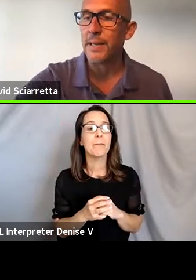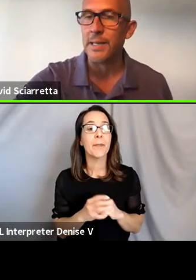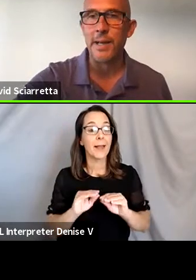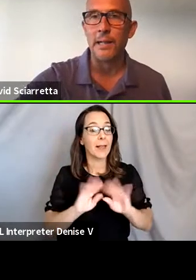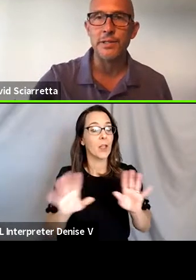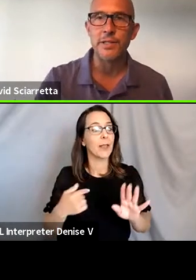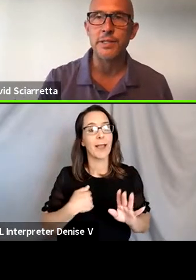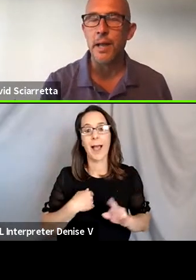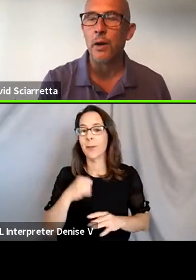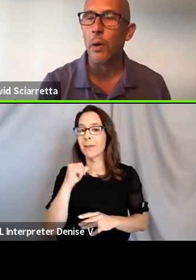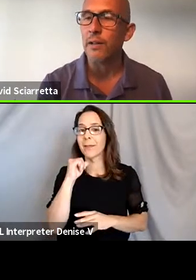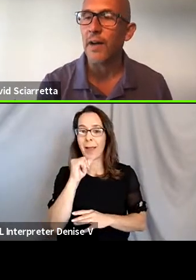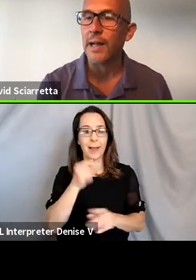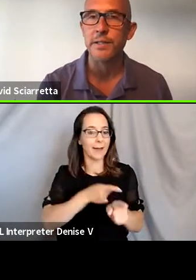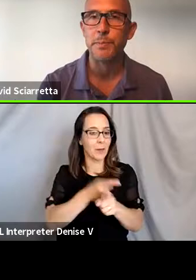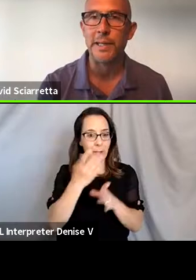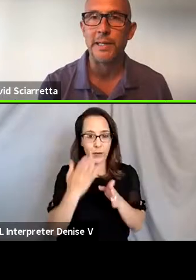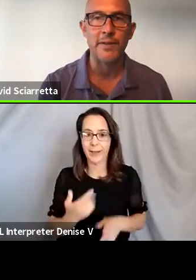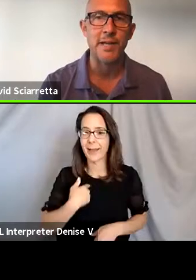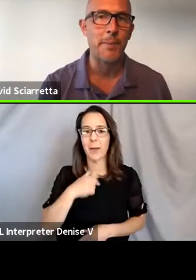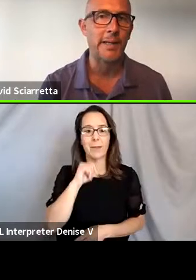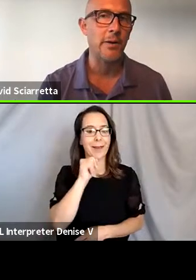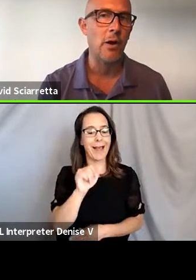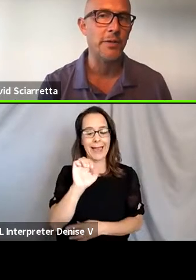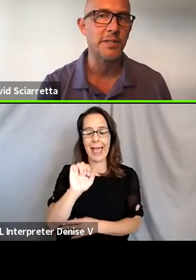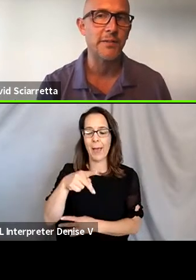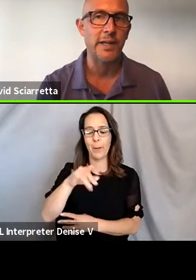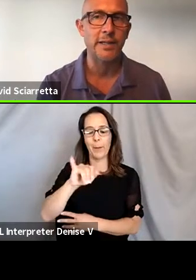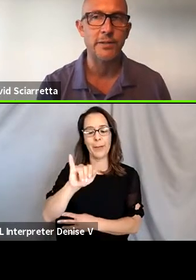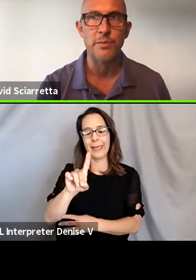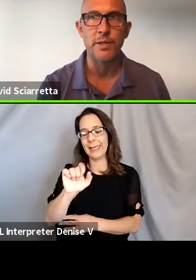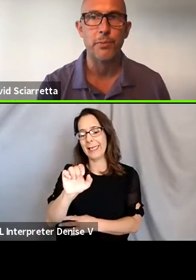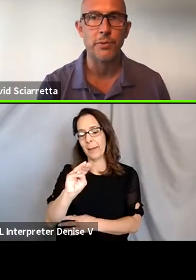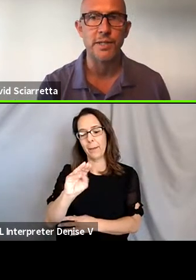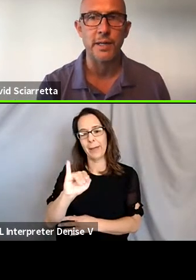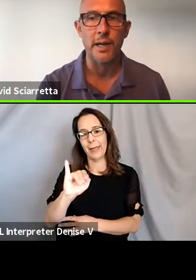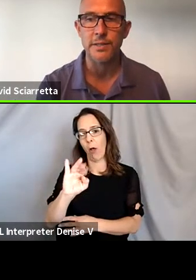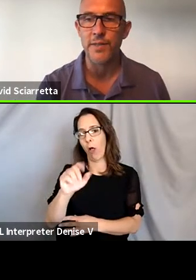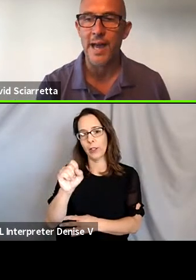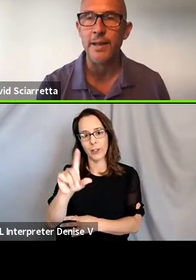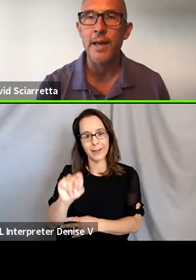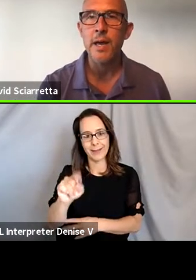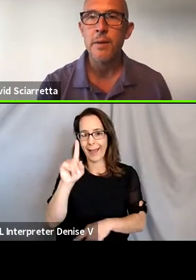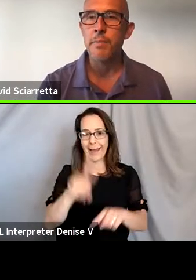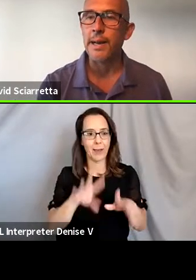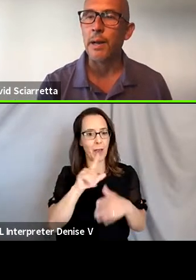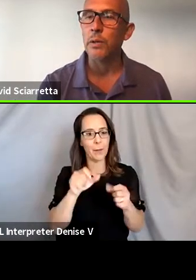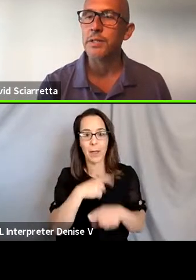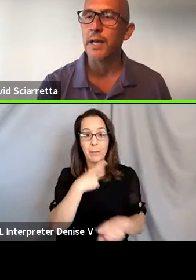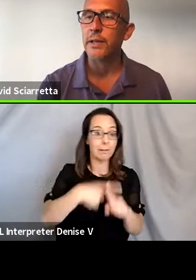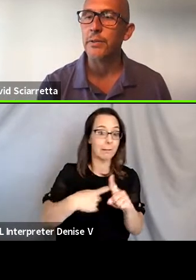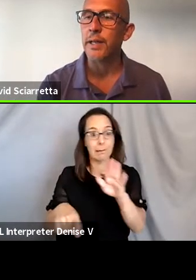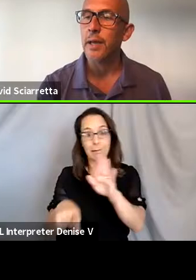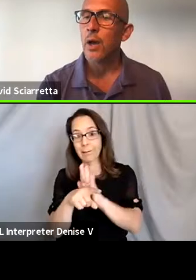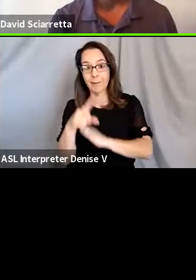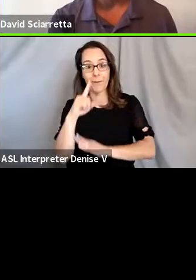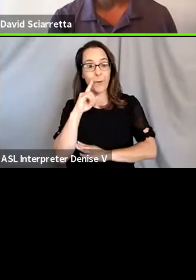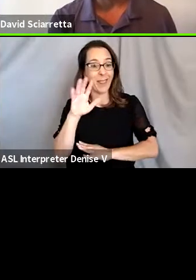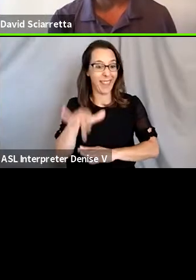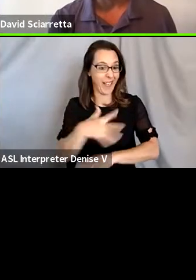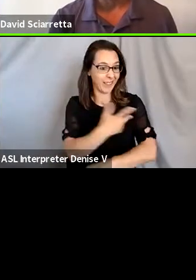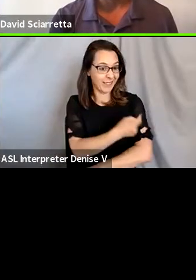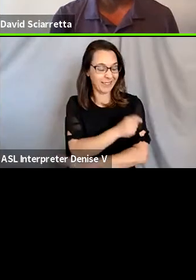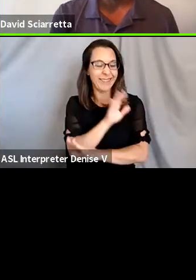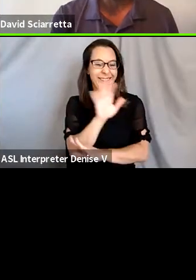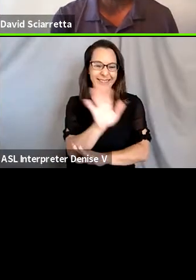an epidemiologist and not qualified to speak on the topic at all this evening in terms of the pros and cons of that. But I will tell you that